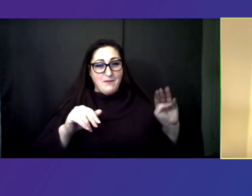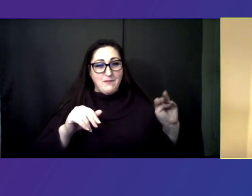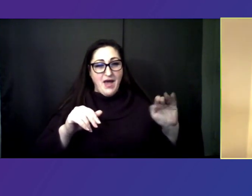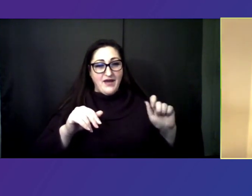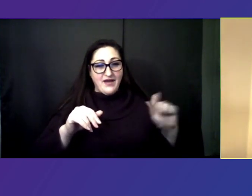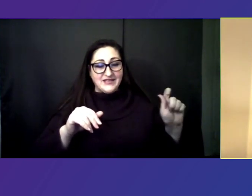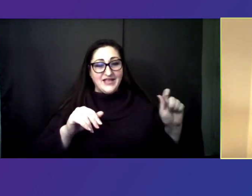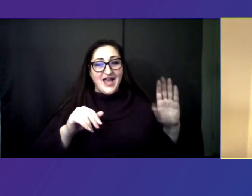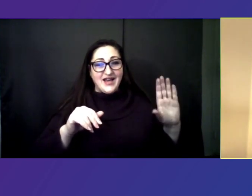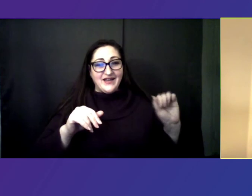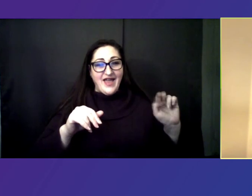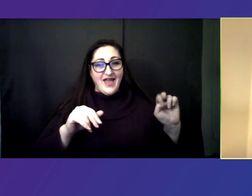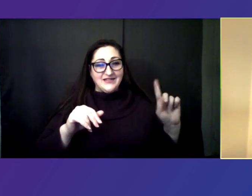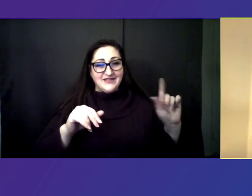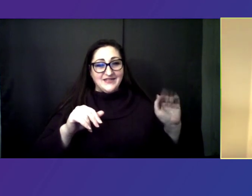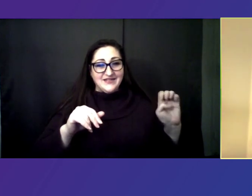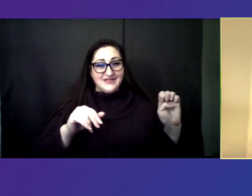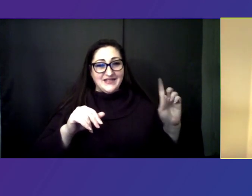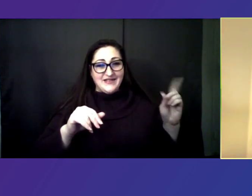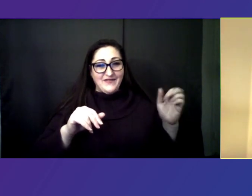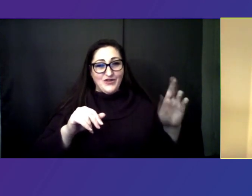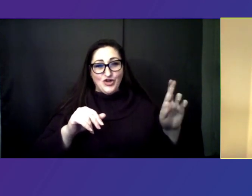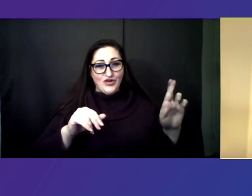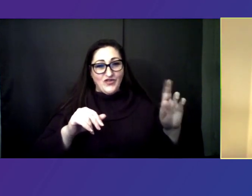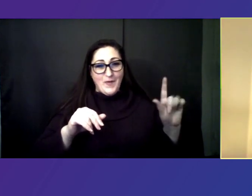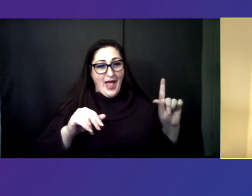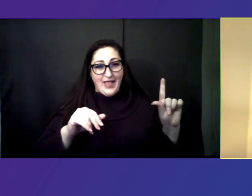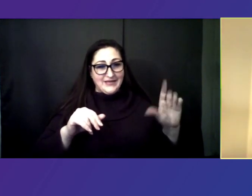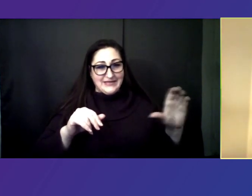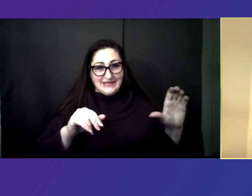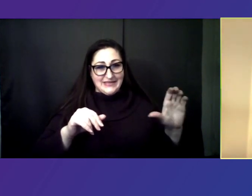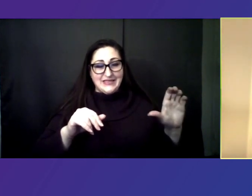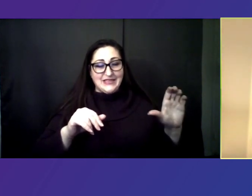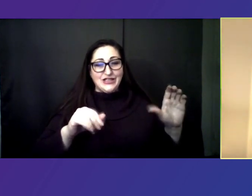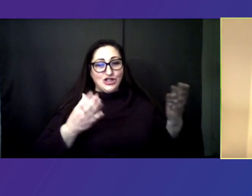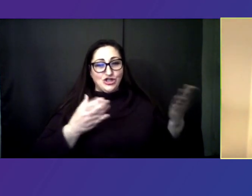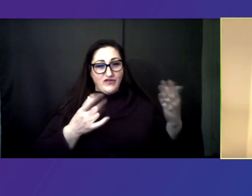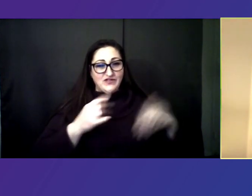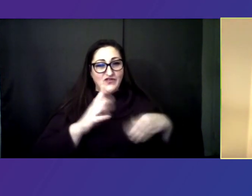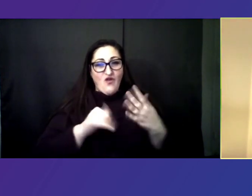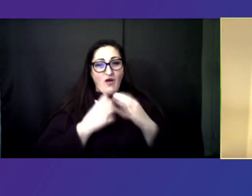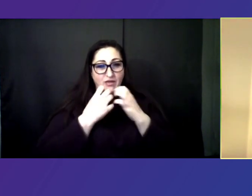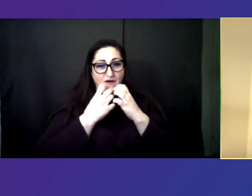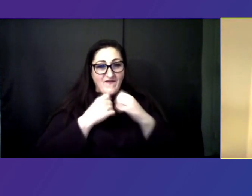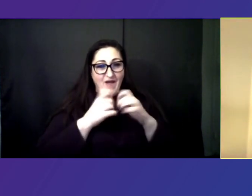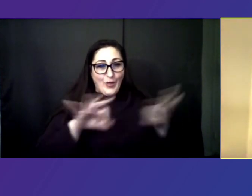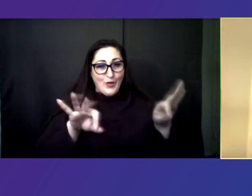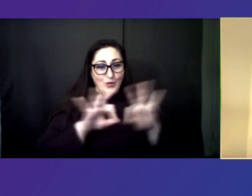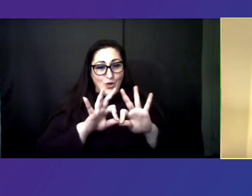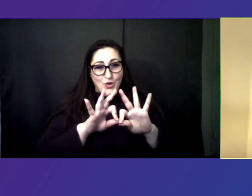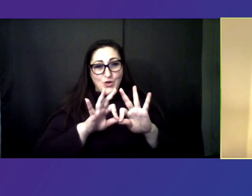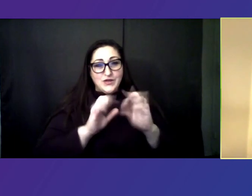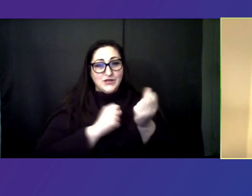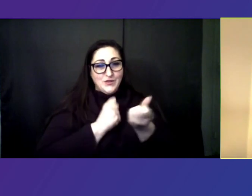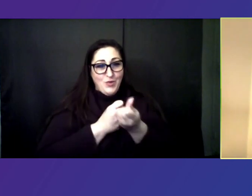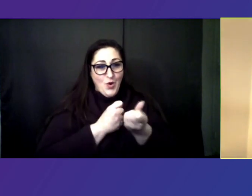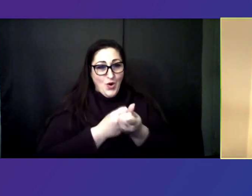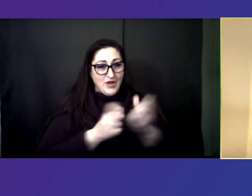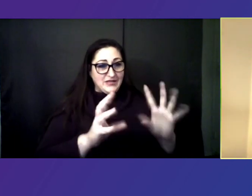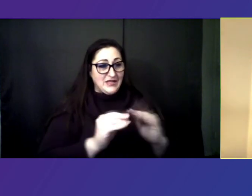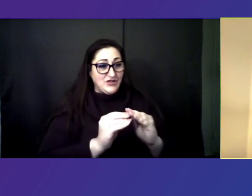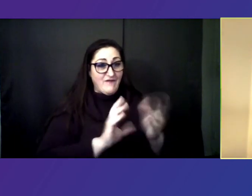Interpreting Services for their invaluable support. We're heading over to the session follow-up chat in the